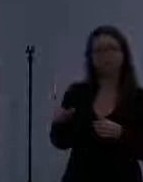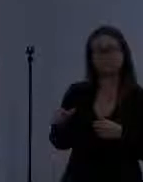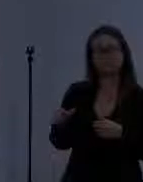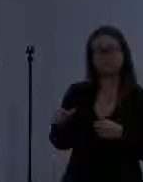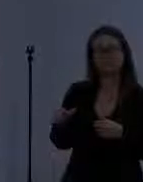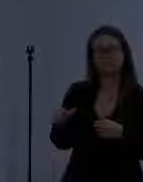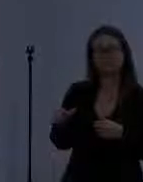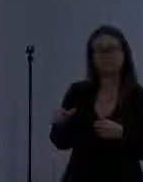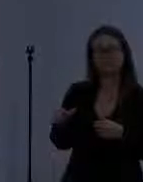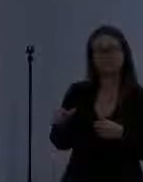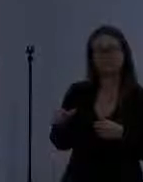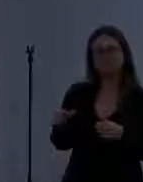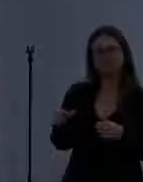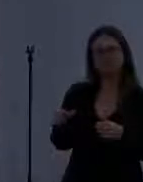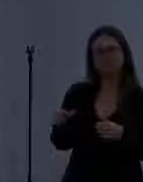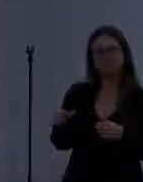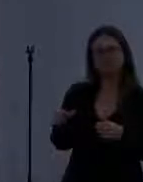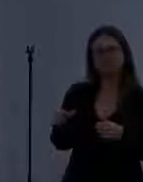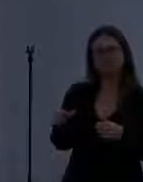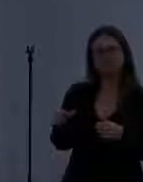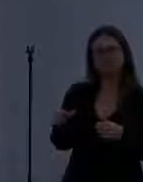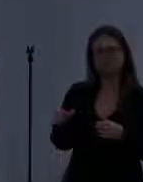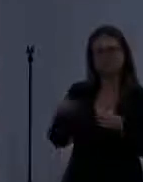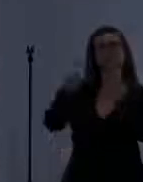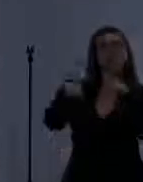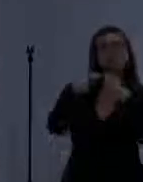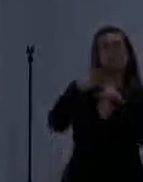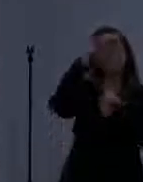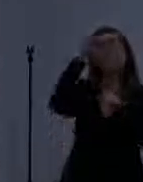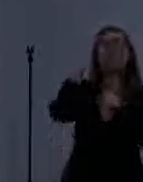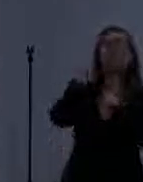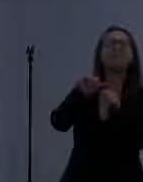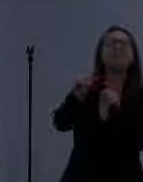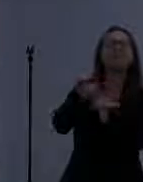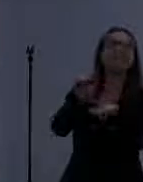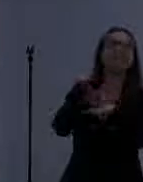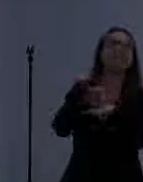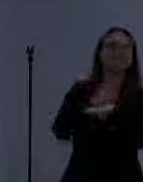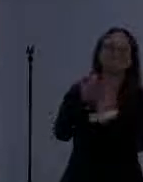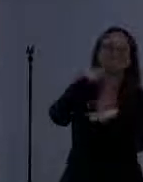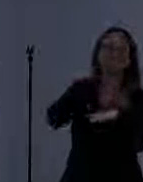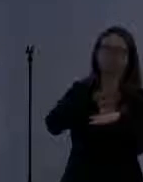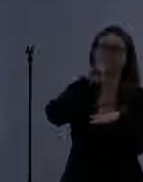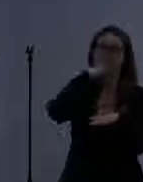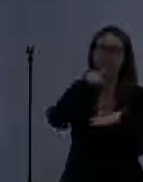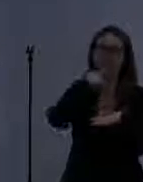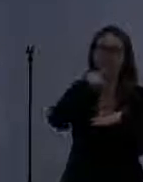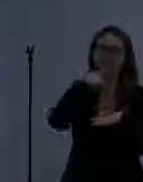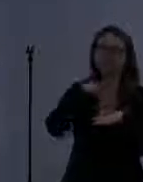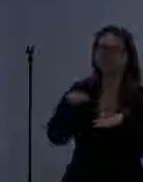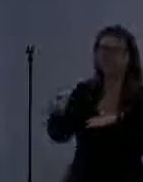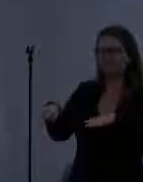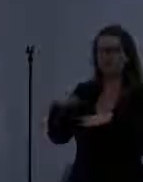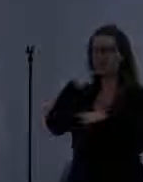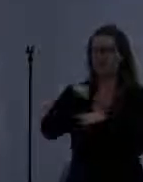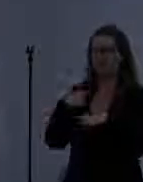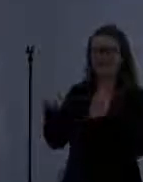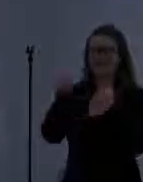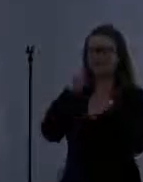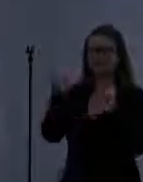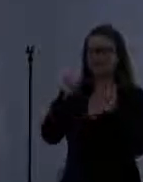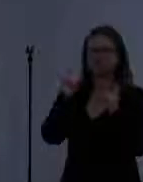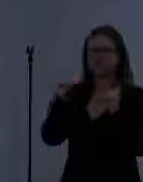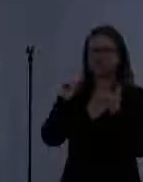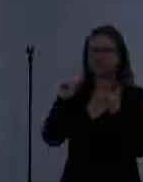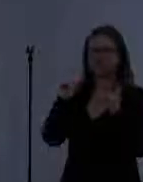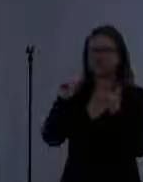that they'd benefit from counselling as part of the service, because the person's talked about being anxious. And then the person